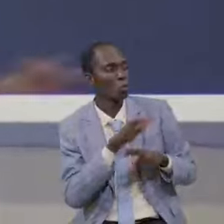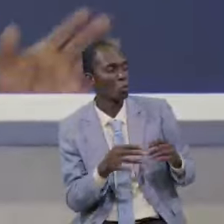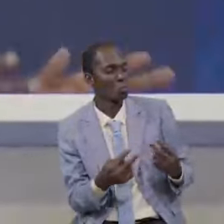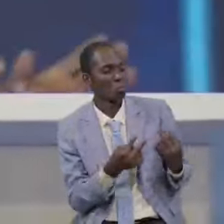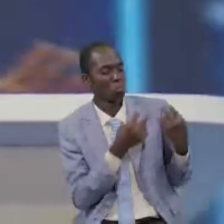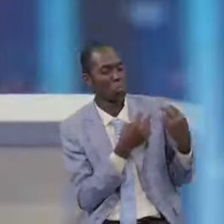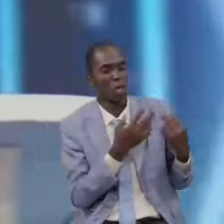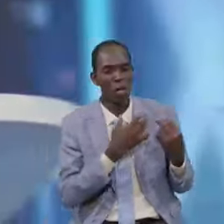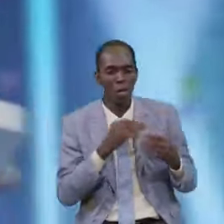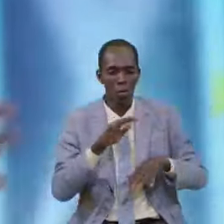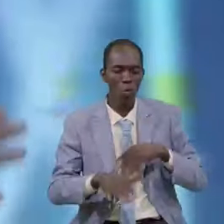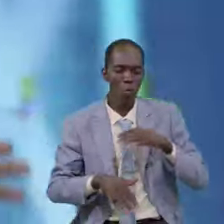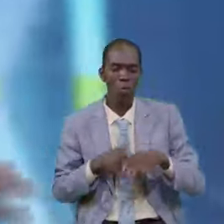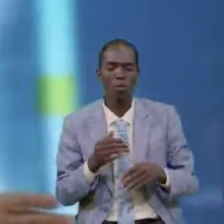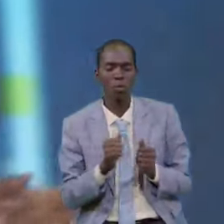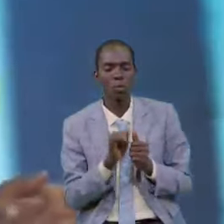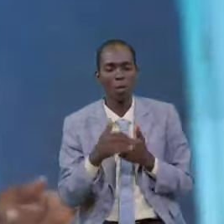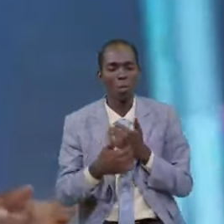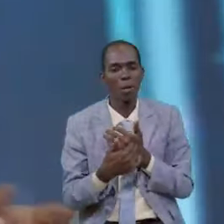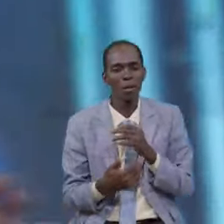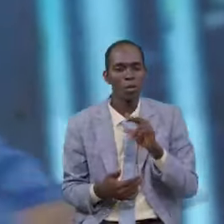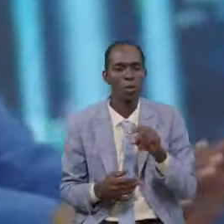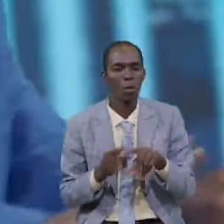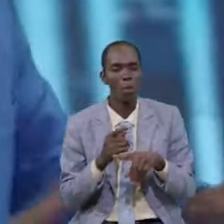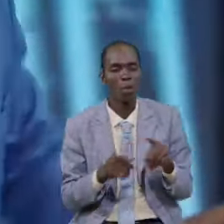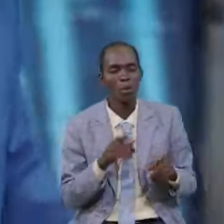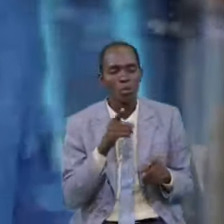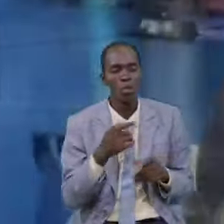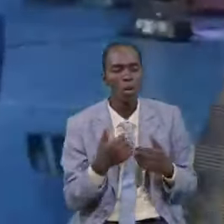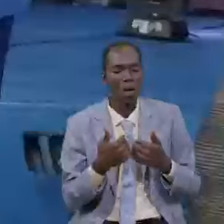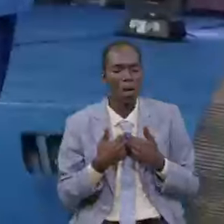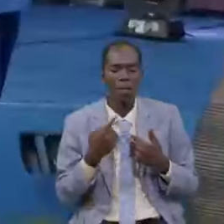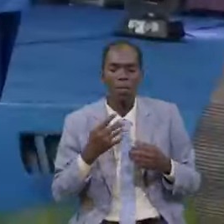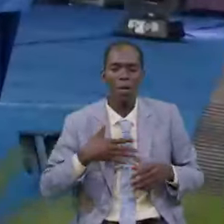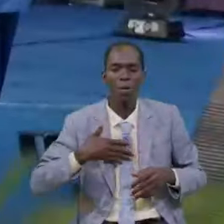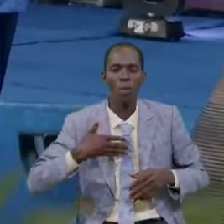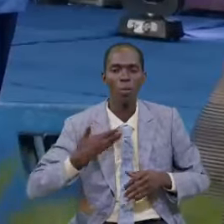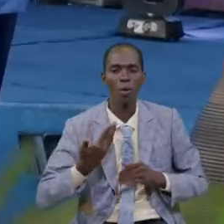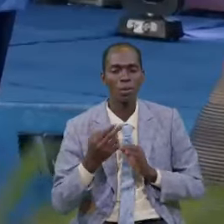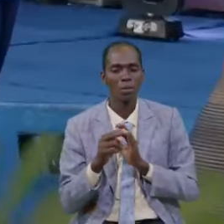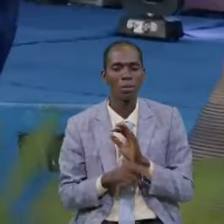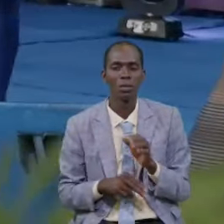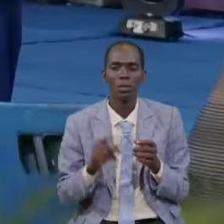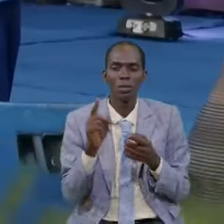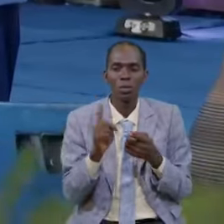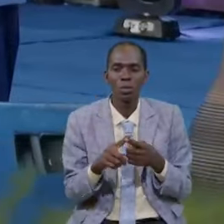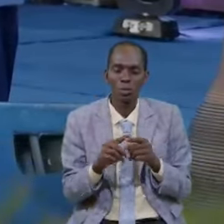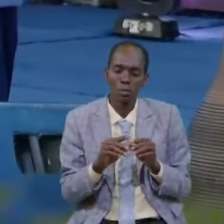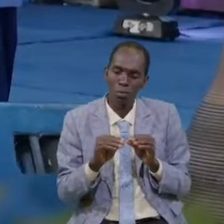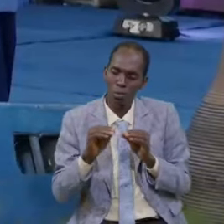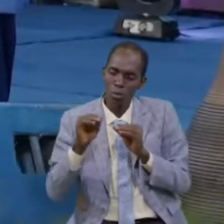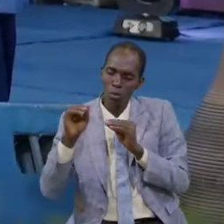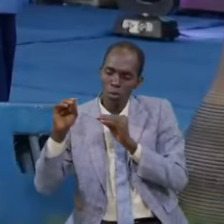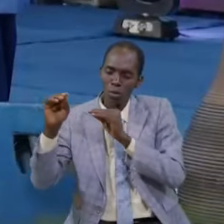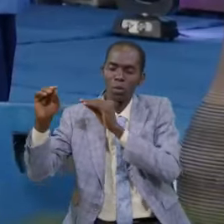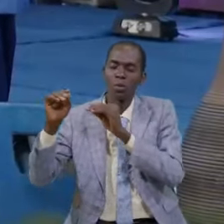you have the willingness to move towards glory. That willingness